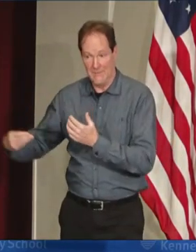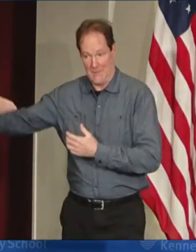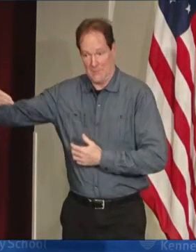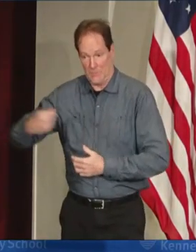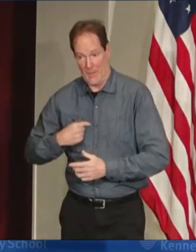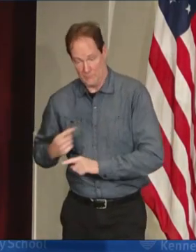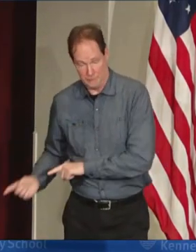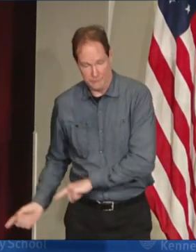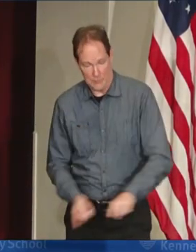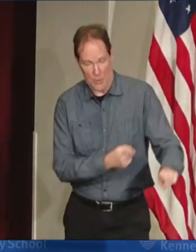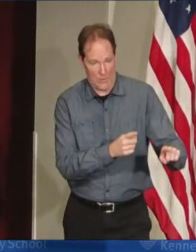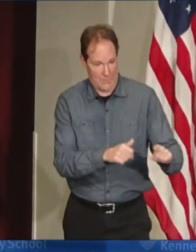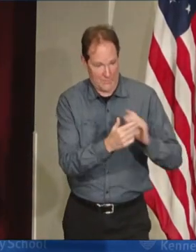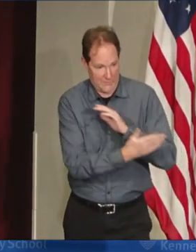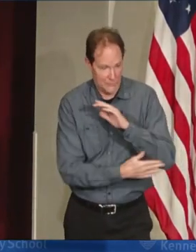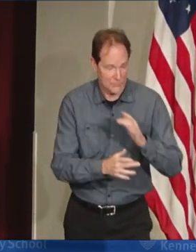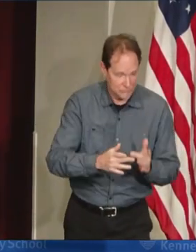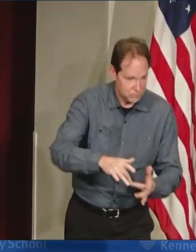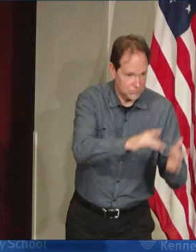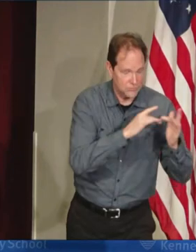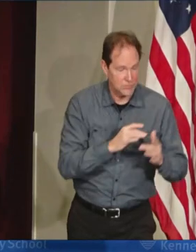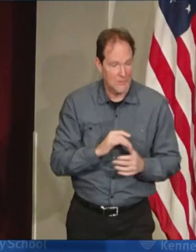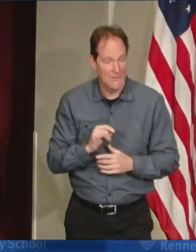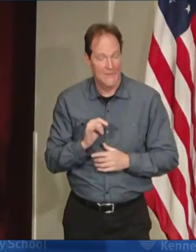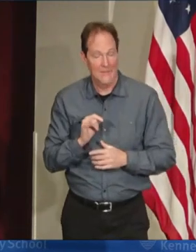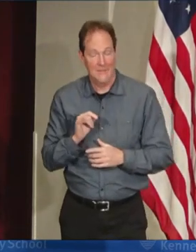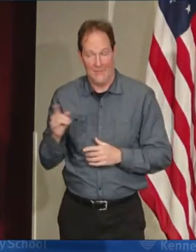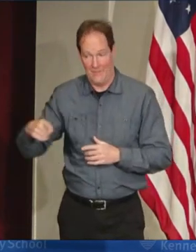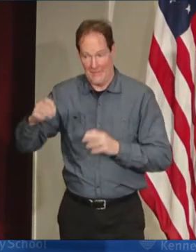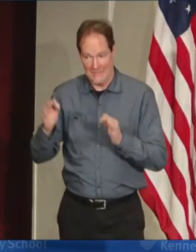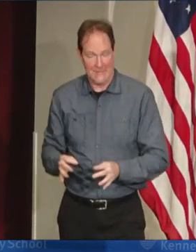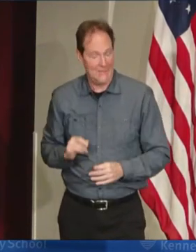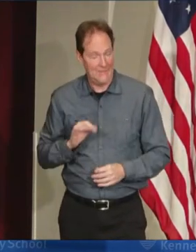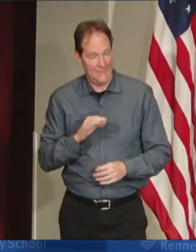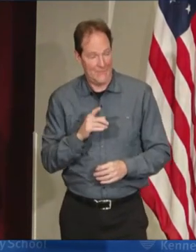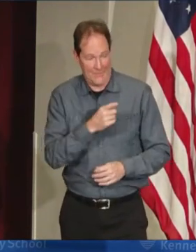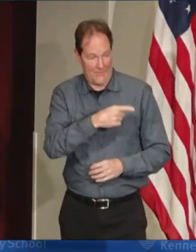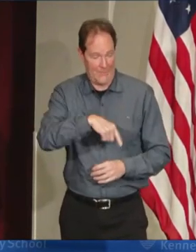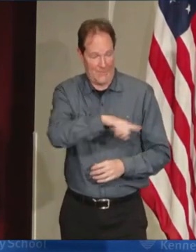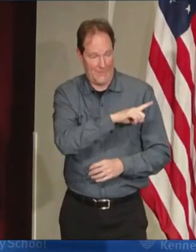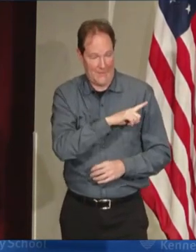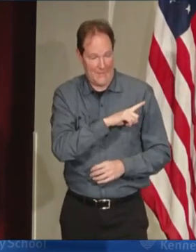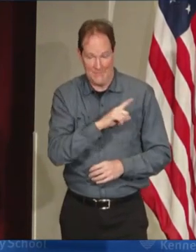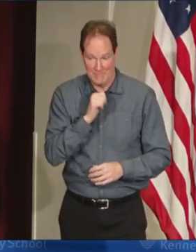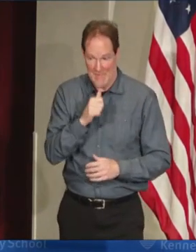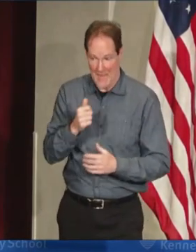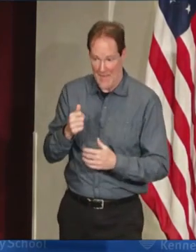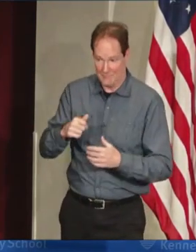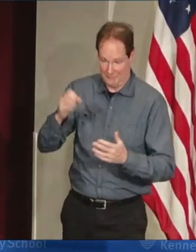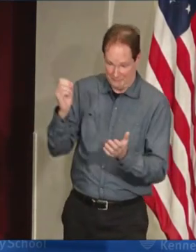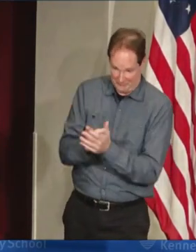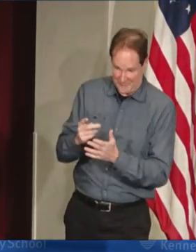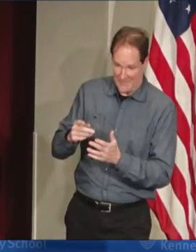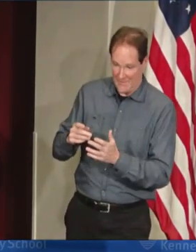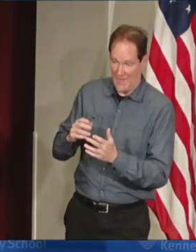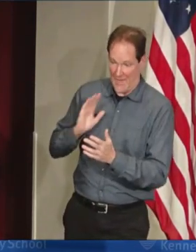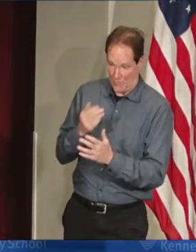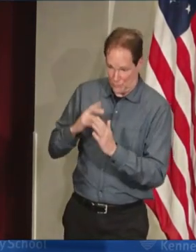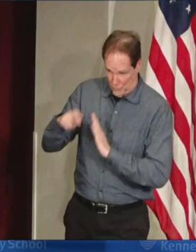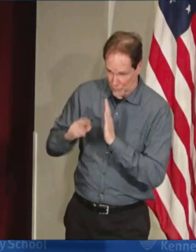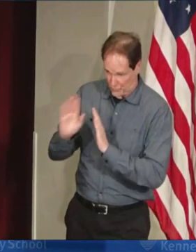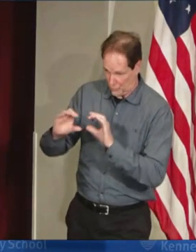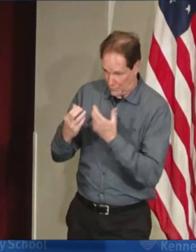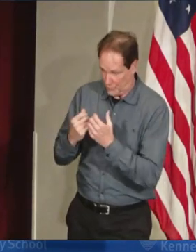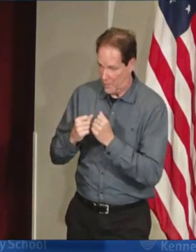and decided that if they didn't get the role they wanted within this organization, they were going to set up their own group. So, and